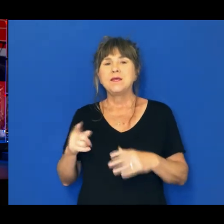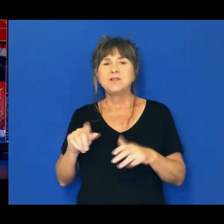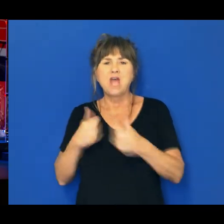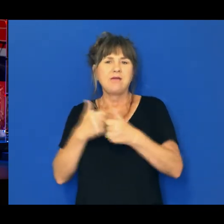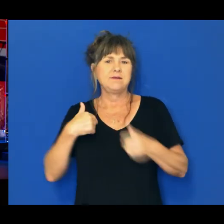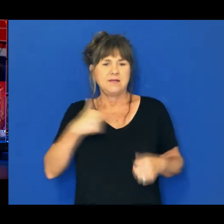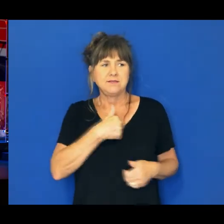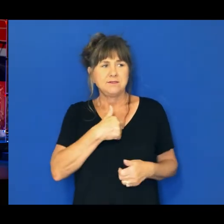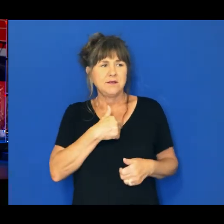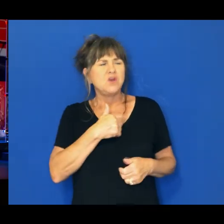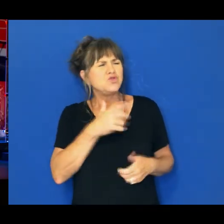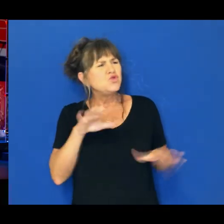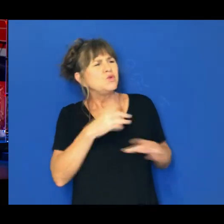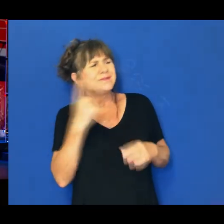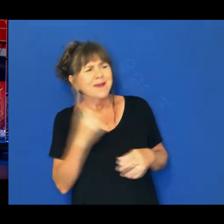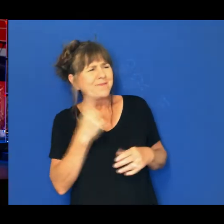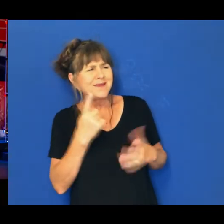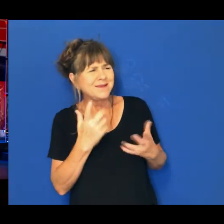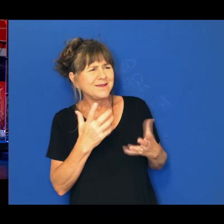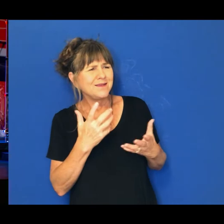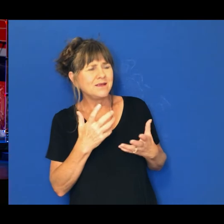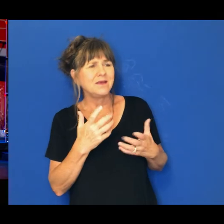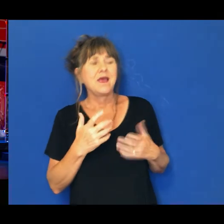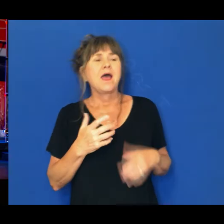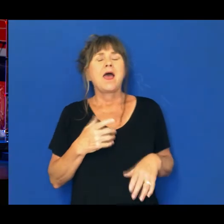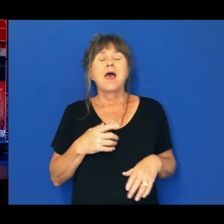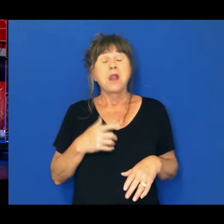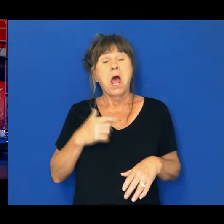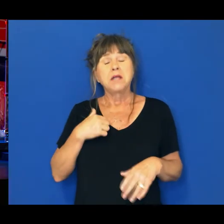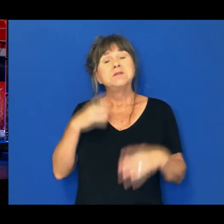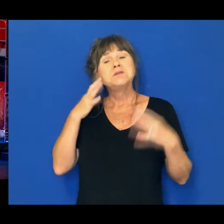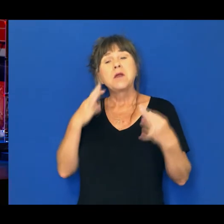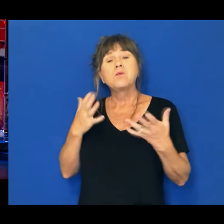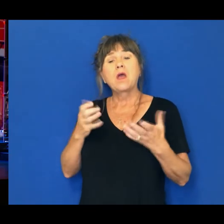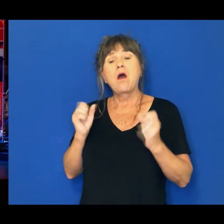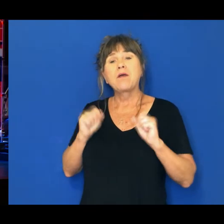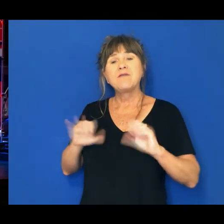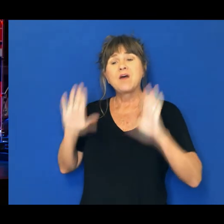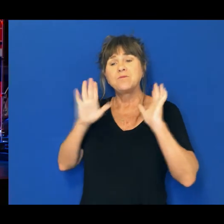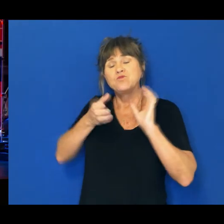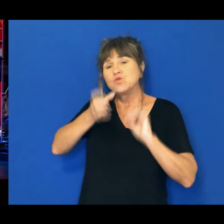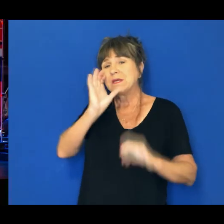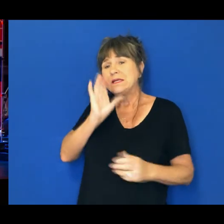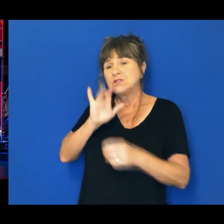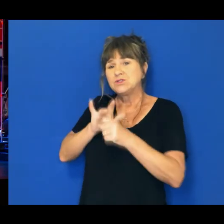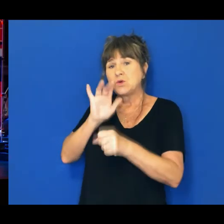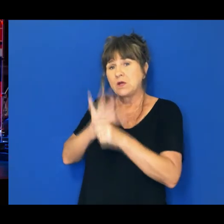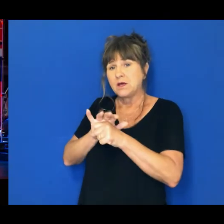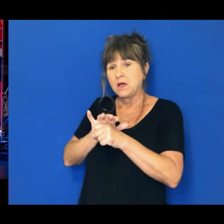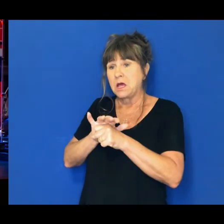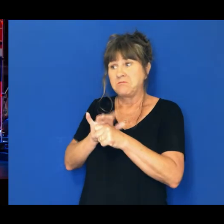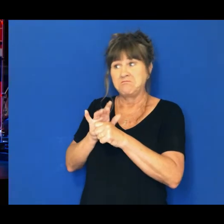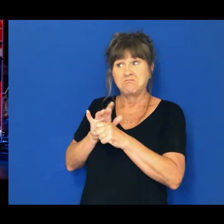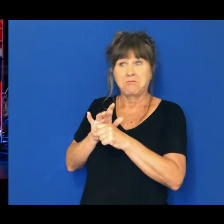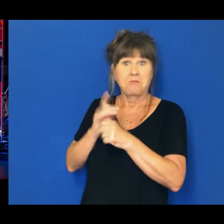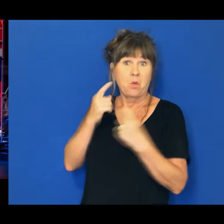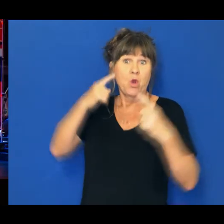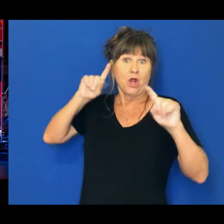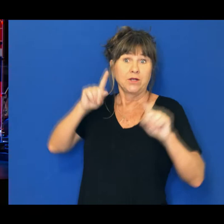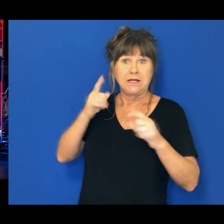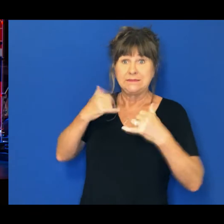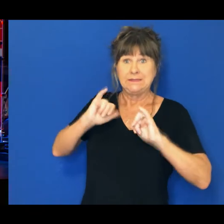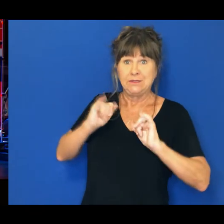accountable. And I said, fine, I'll give up soda for a whole year, which I did. And it worked, because to this day, I don't drink soda, and I end up drinking water. But I